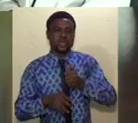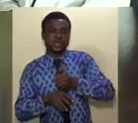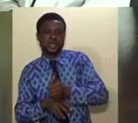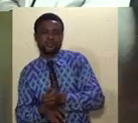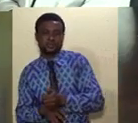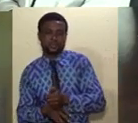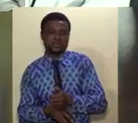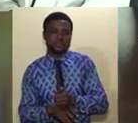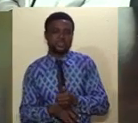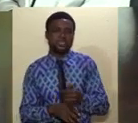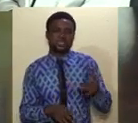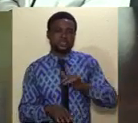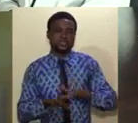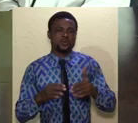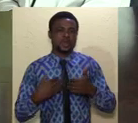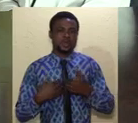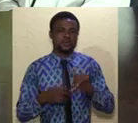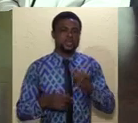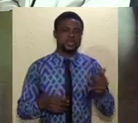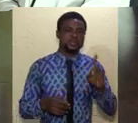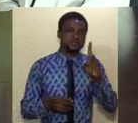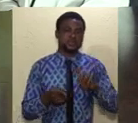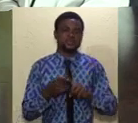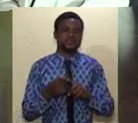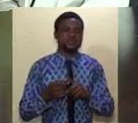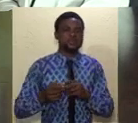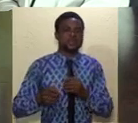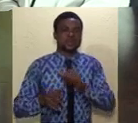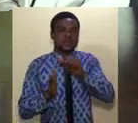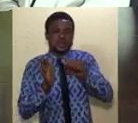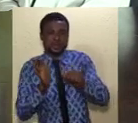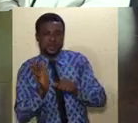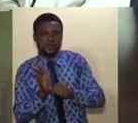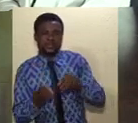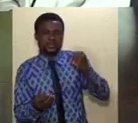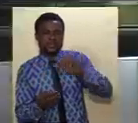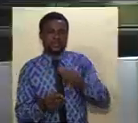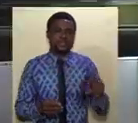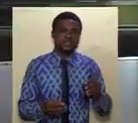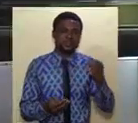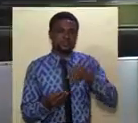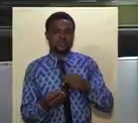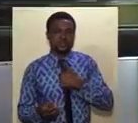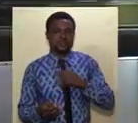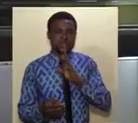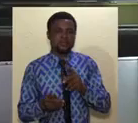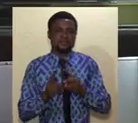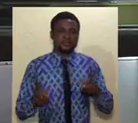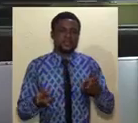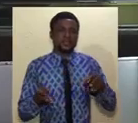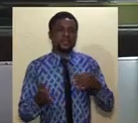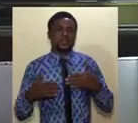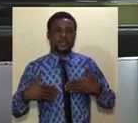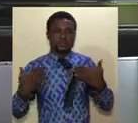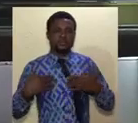have anywhere to hide anymore. Thank you very much for all your good work. Thank you so much. We're very happy to have you